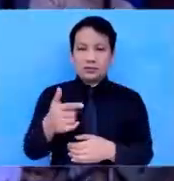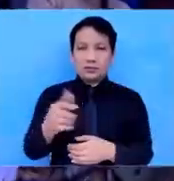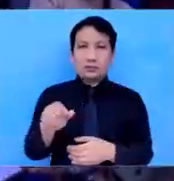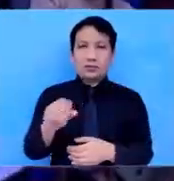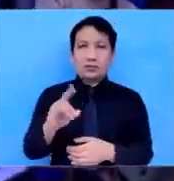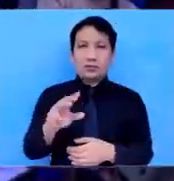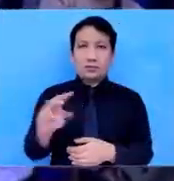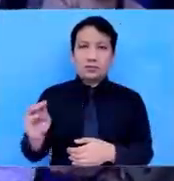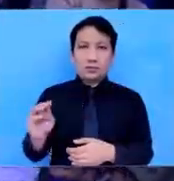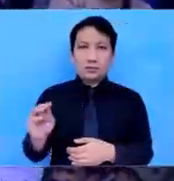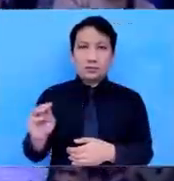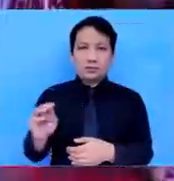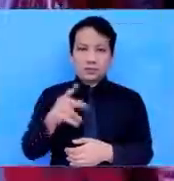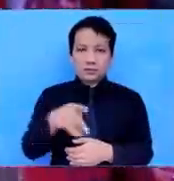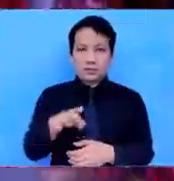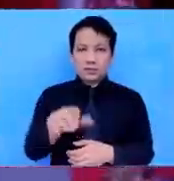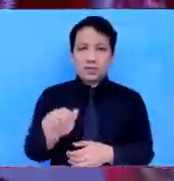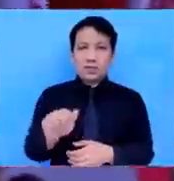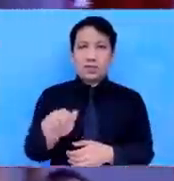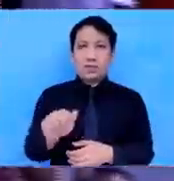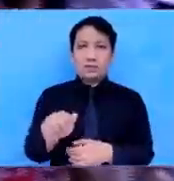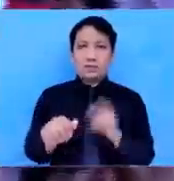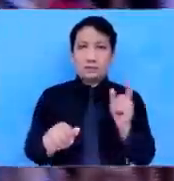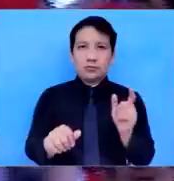PBA game 2022